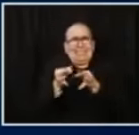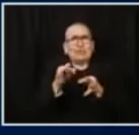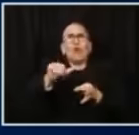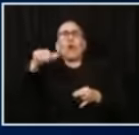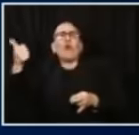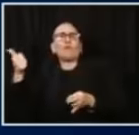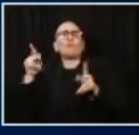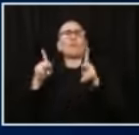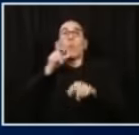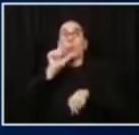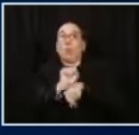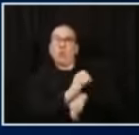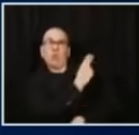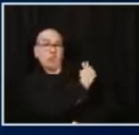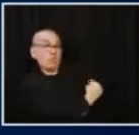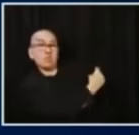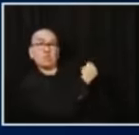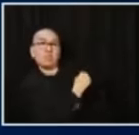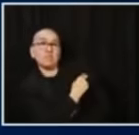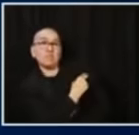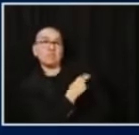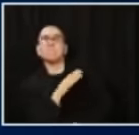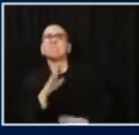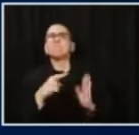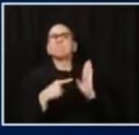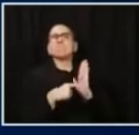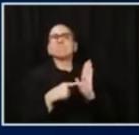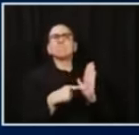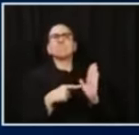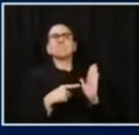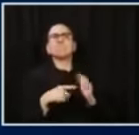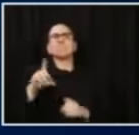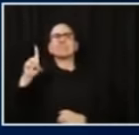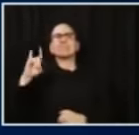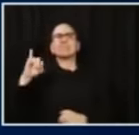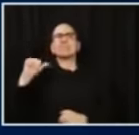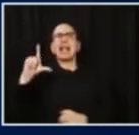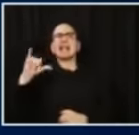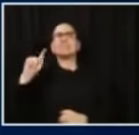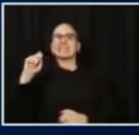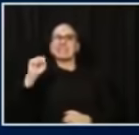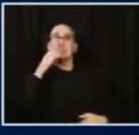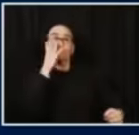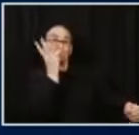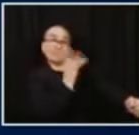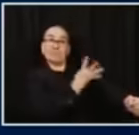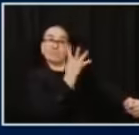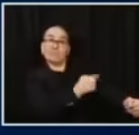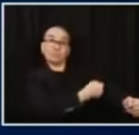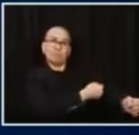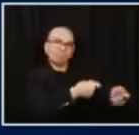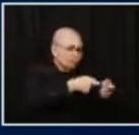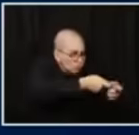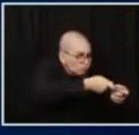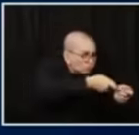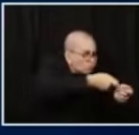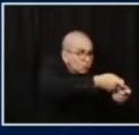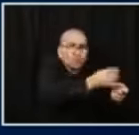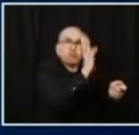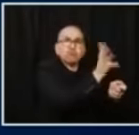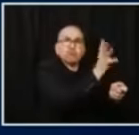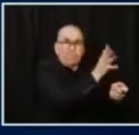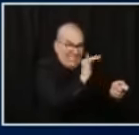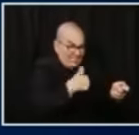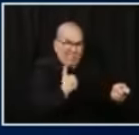and dialysis centers who provide, again, direct patient services or handle infectious material. And then also staff in